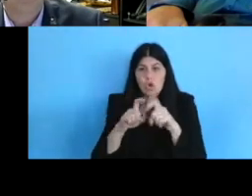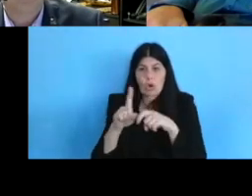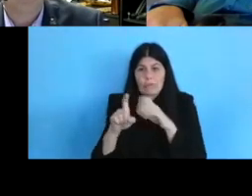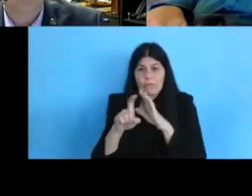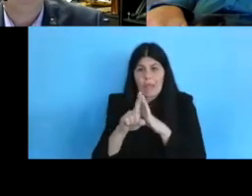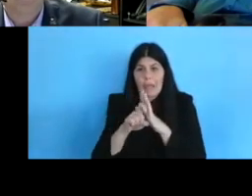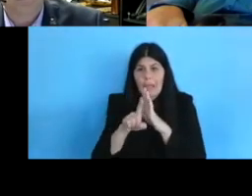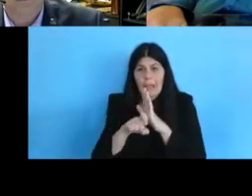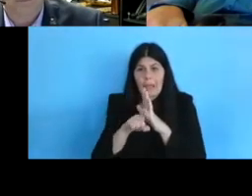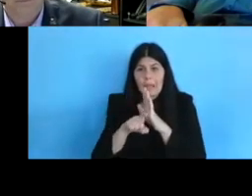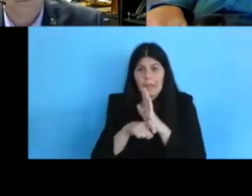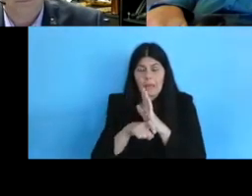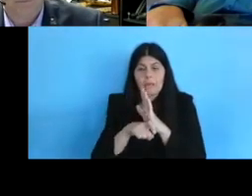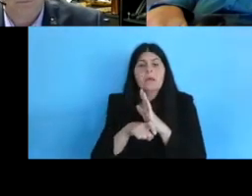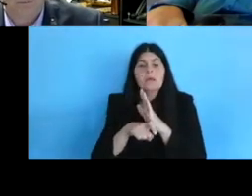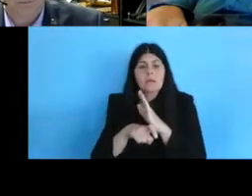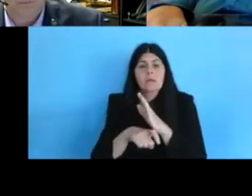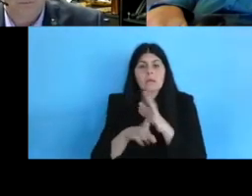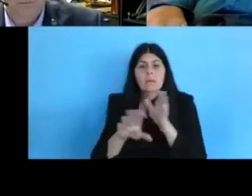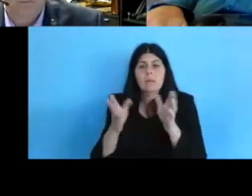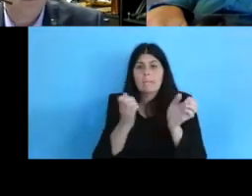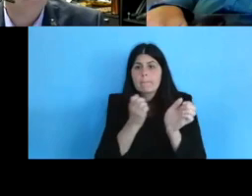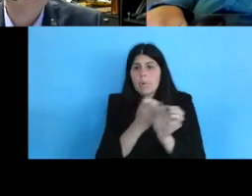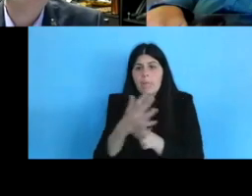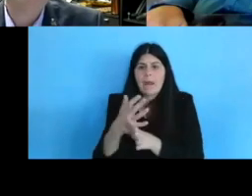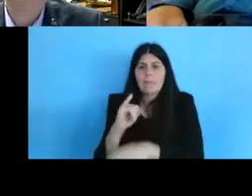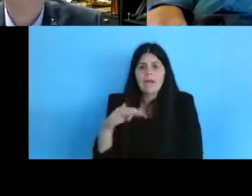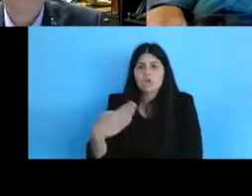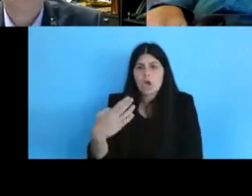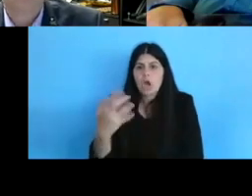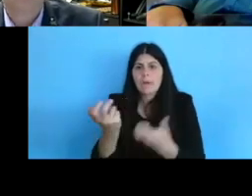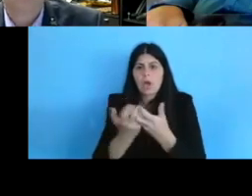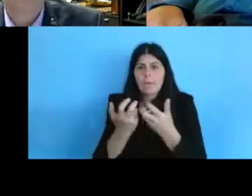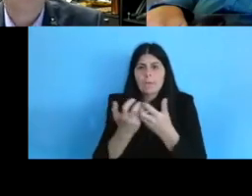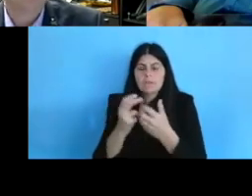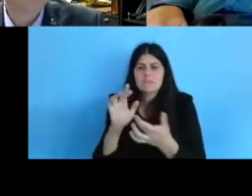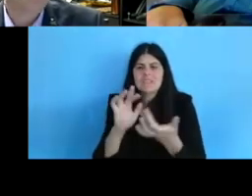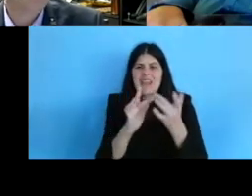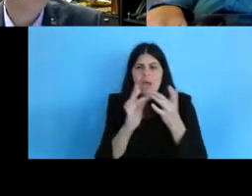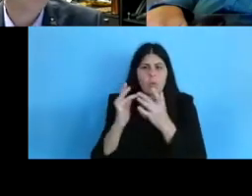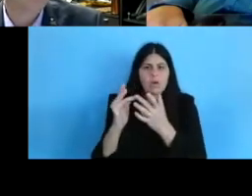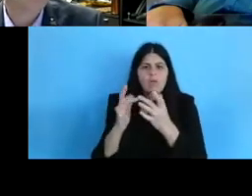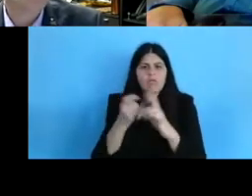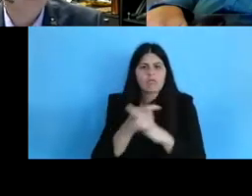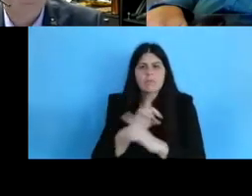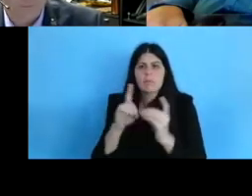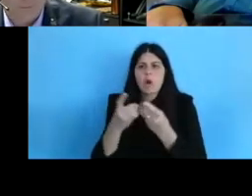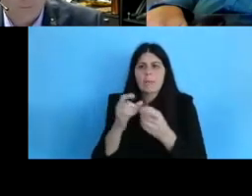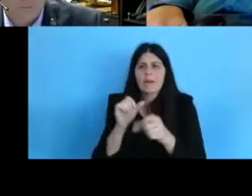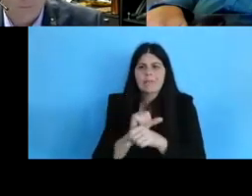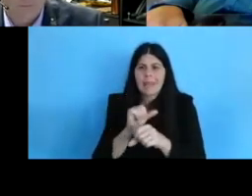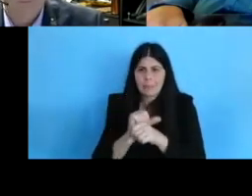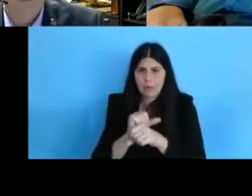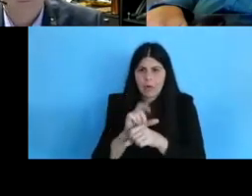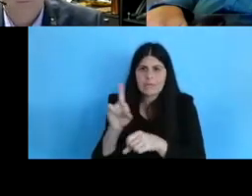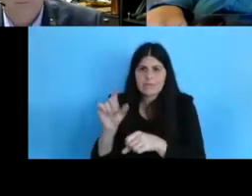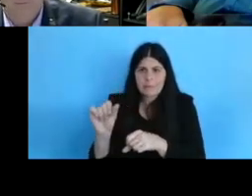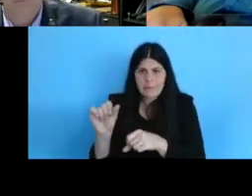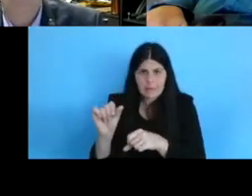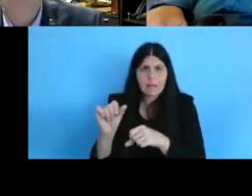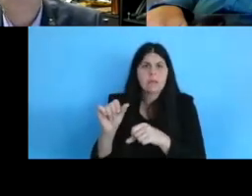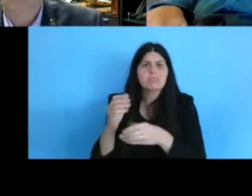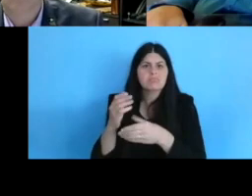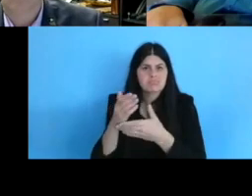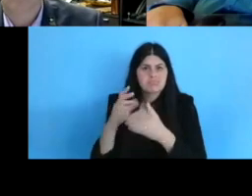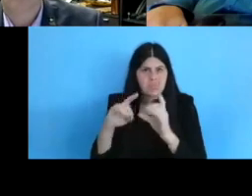prepared by the Job Accommodations Network for the Department of Labor's Office of Disability Employment Policy showed that the average cost of